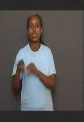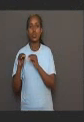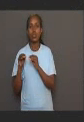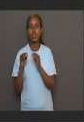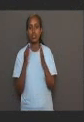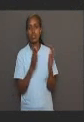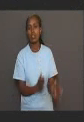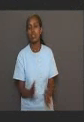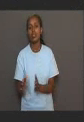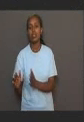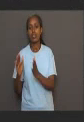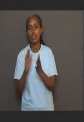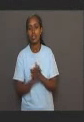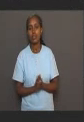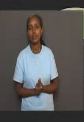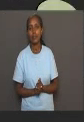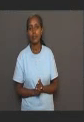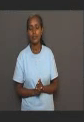Students, let's get ready.